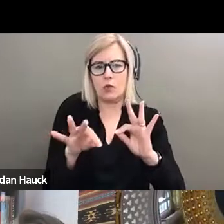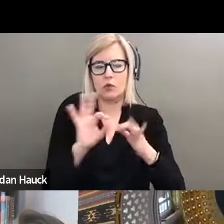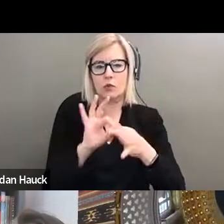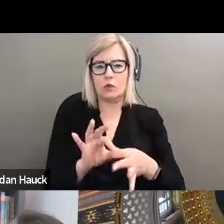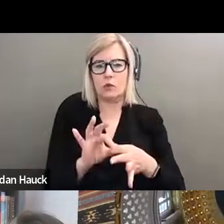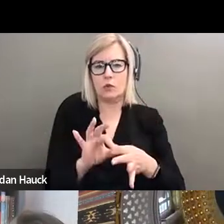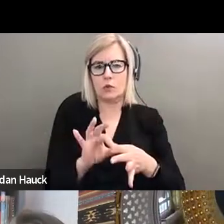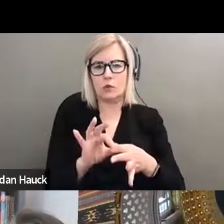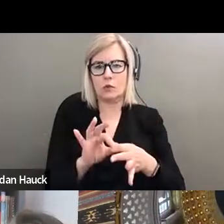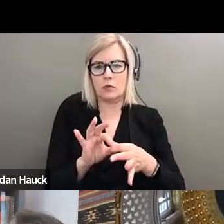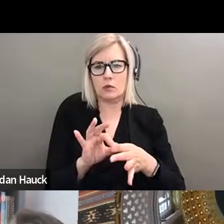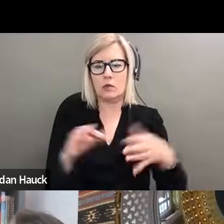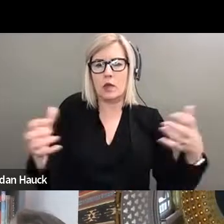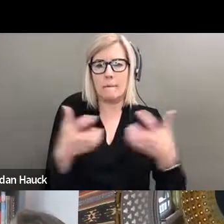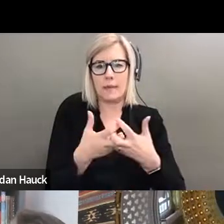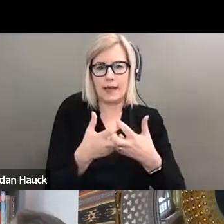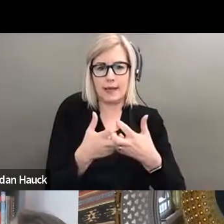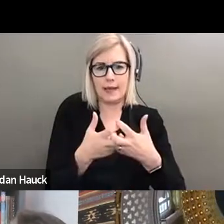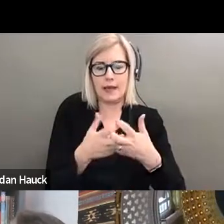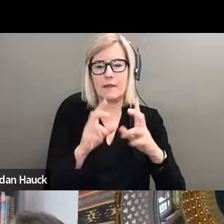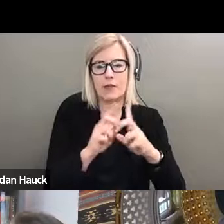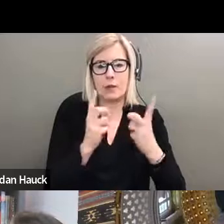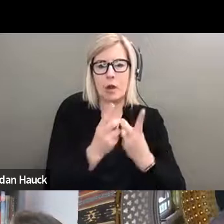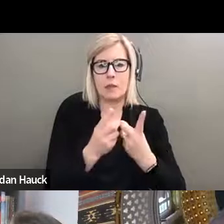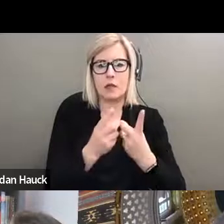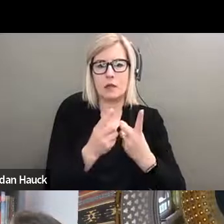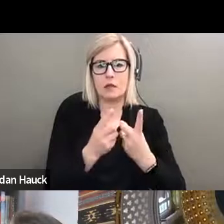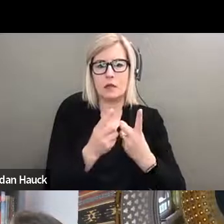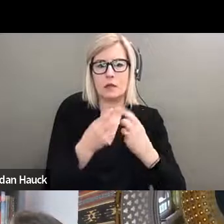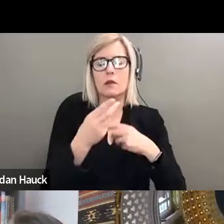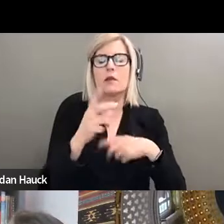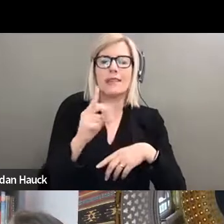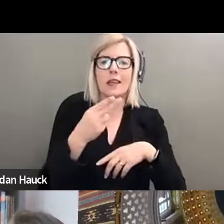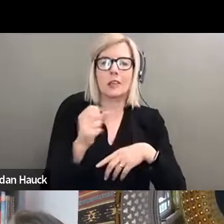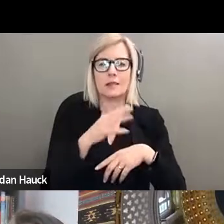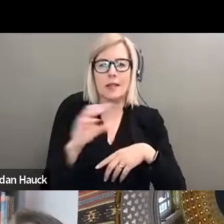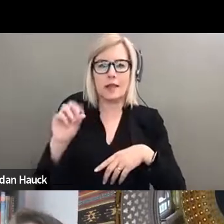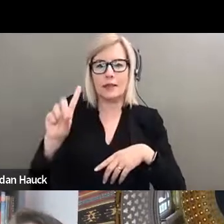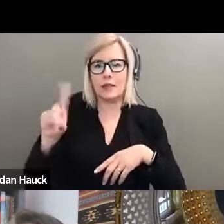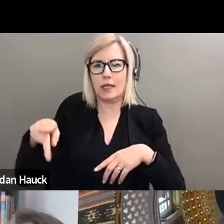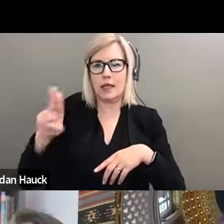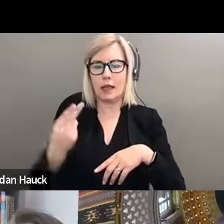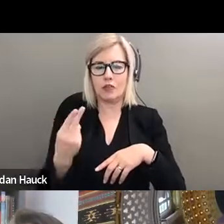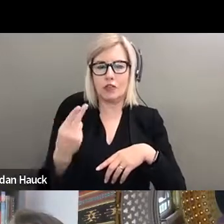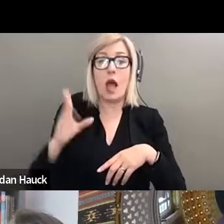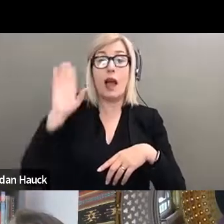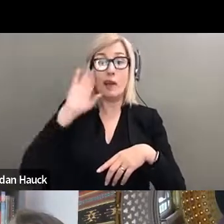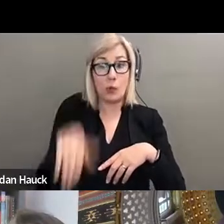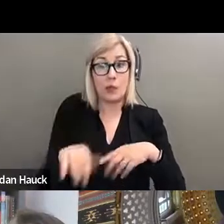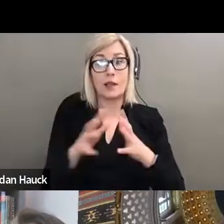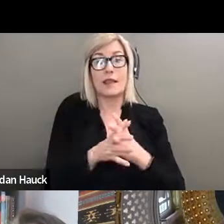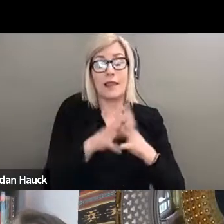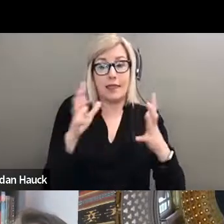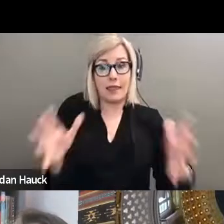the combining of the Department of Human Services and the Department of Public Health. So I know that's a whole lot, but